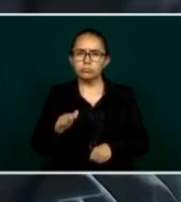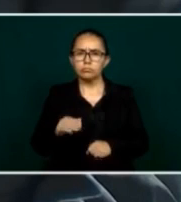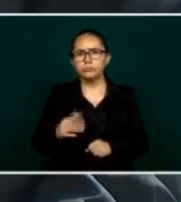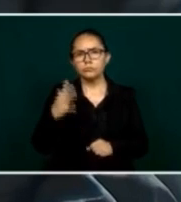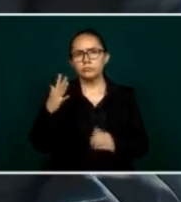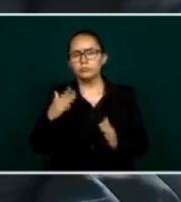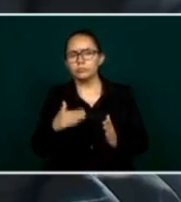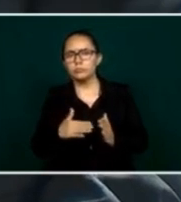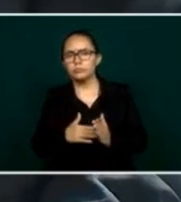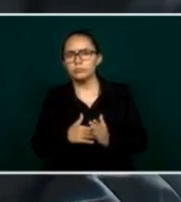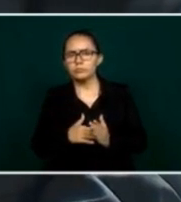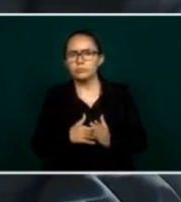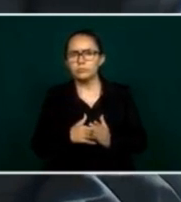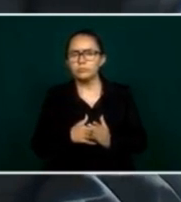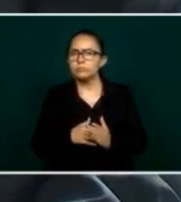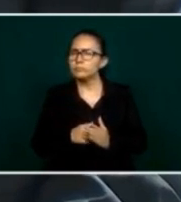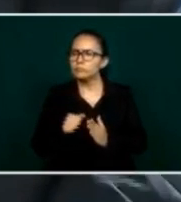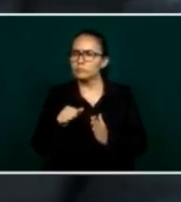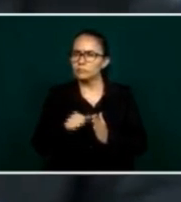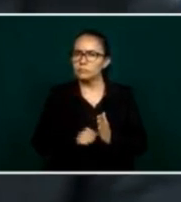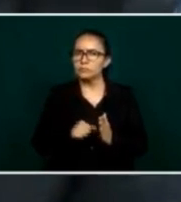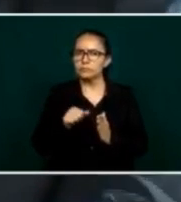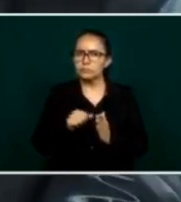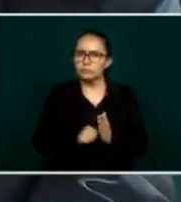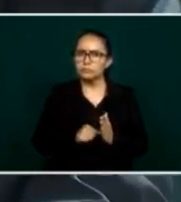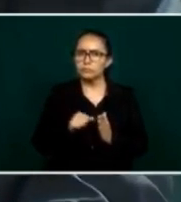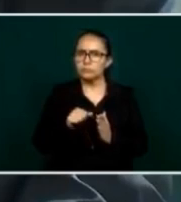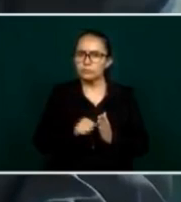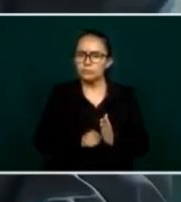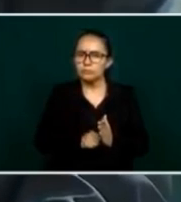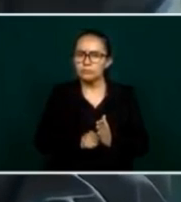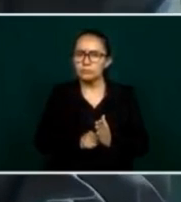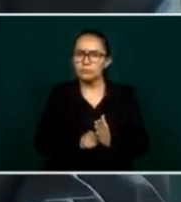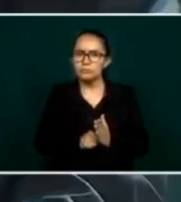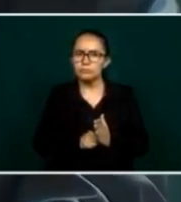that's more than 5,000 a month for their